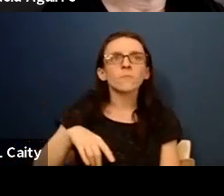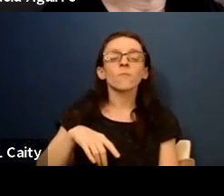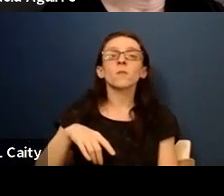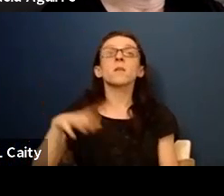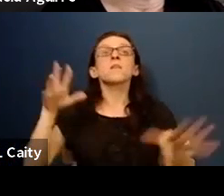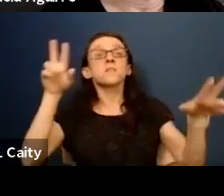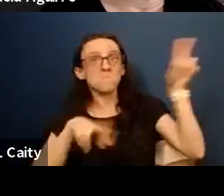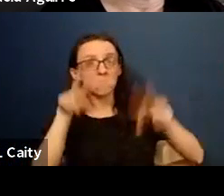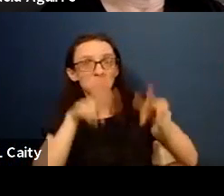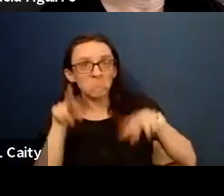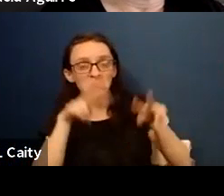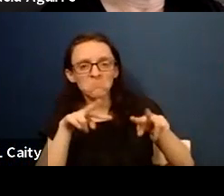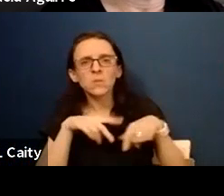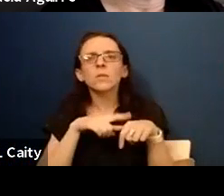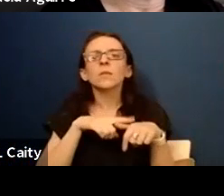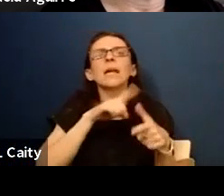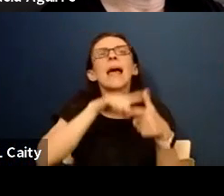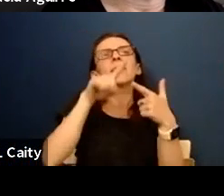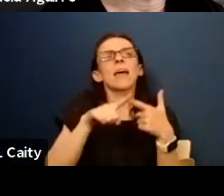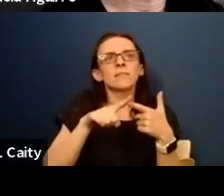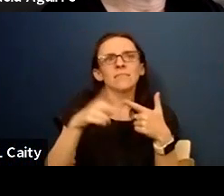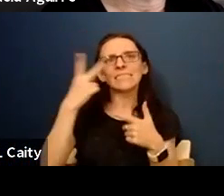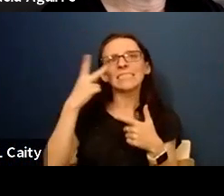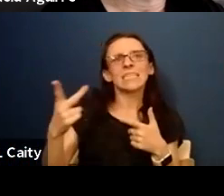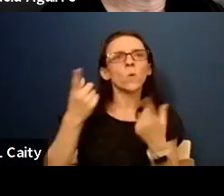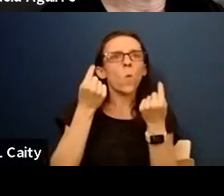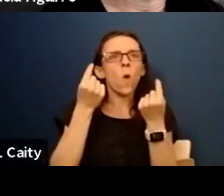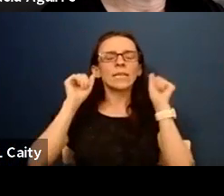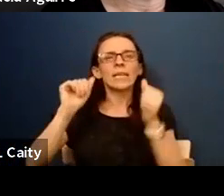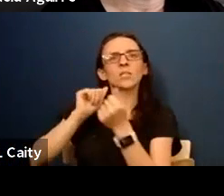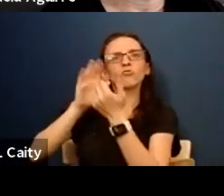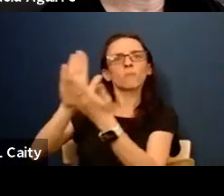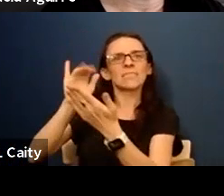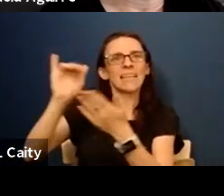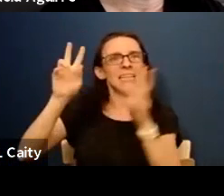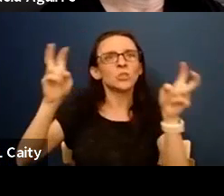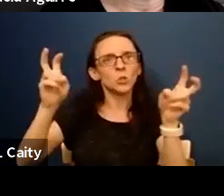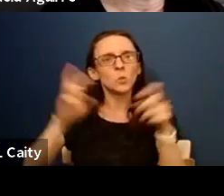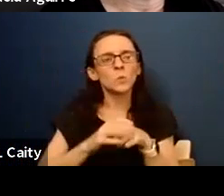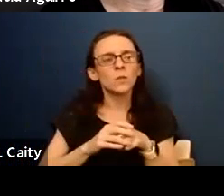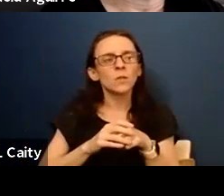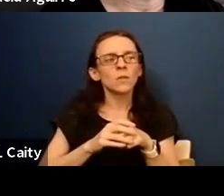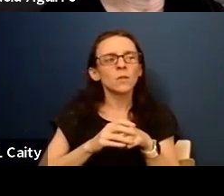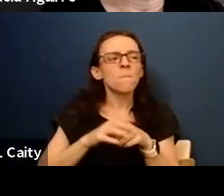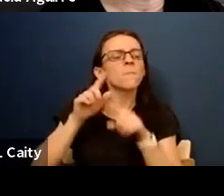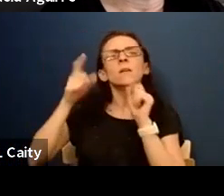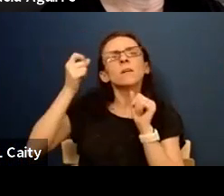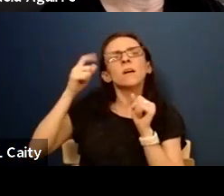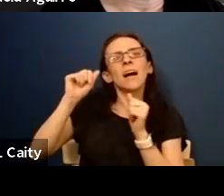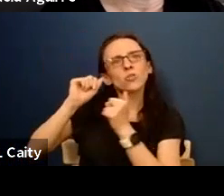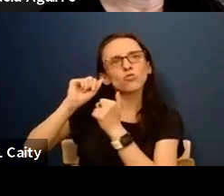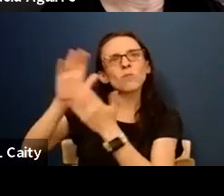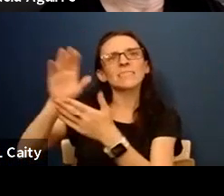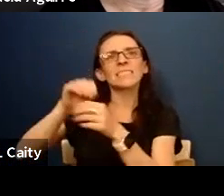look at something that addresses the issue that has been raised, but addresses it in such a way that can